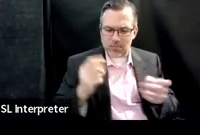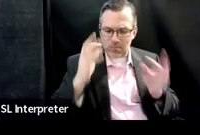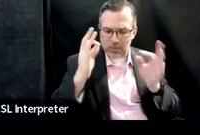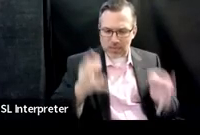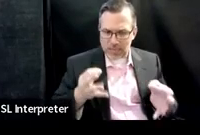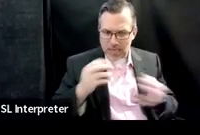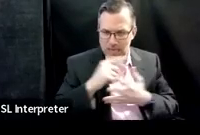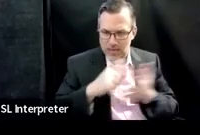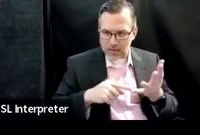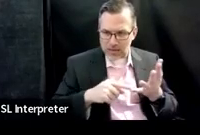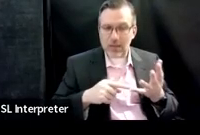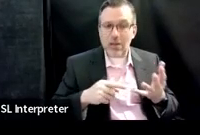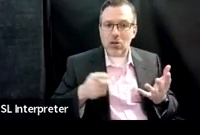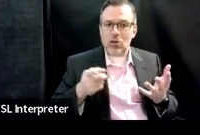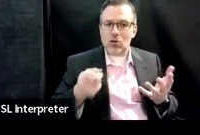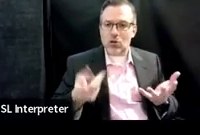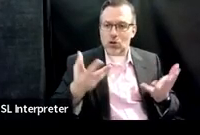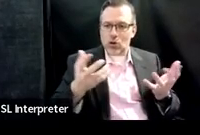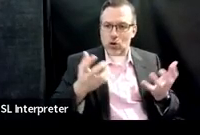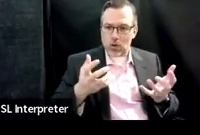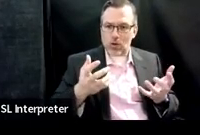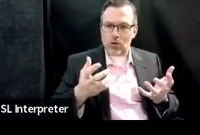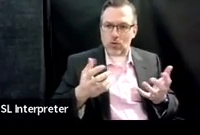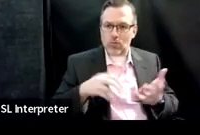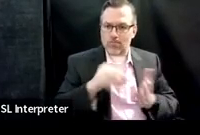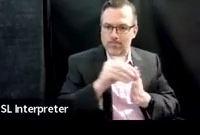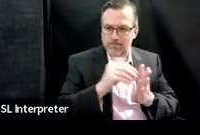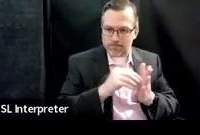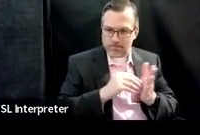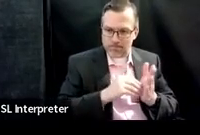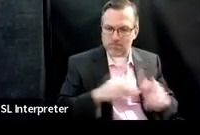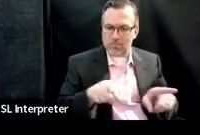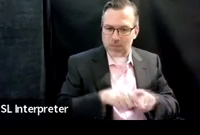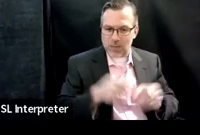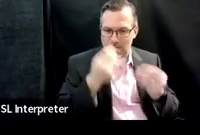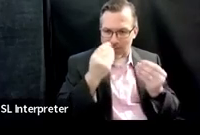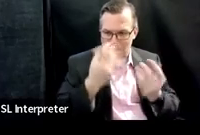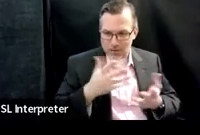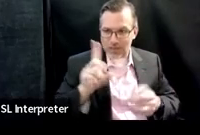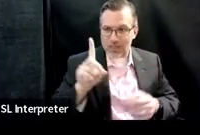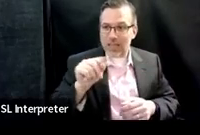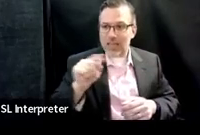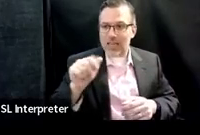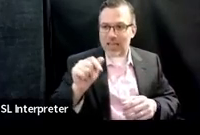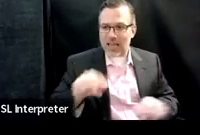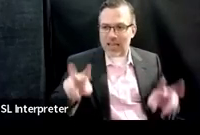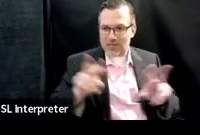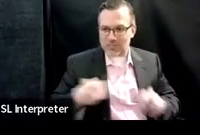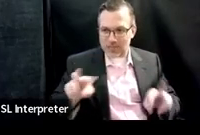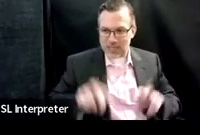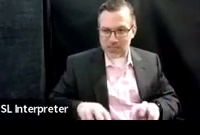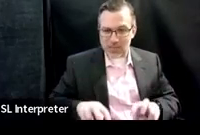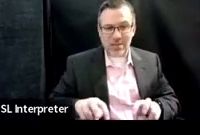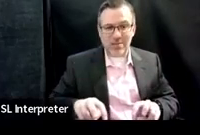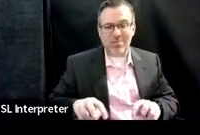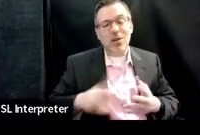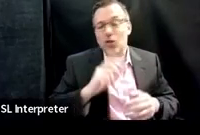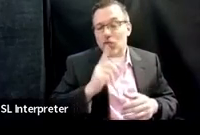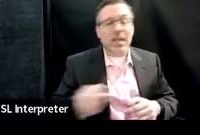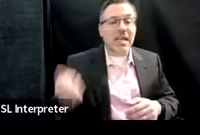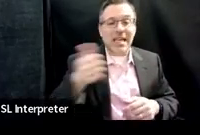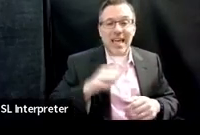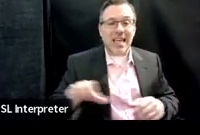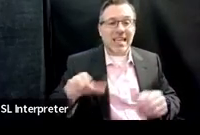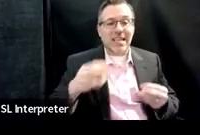want to record that information here, that data assessment information, any information that